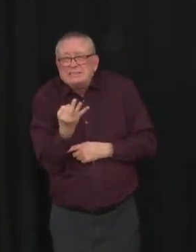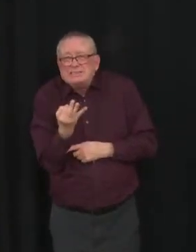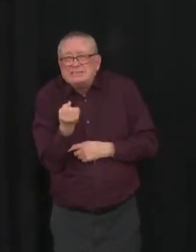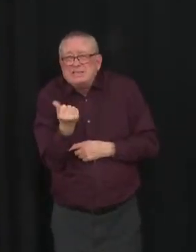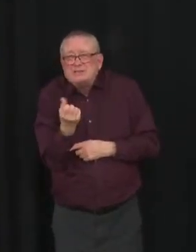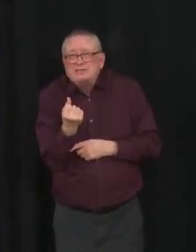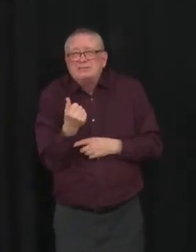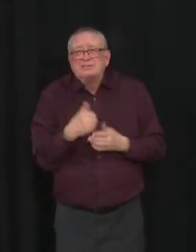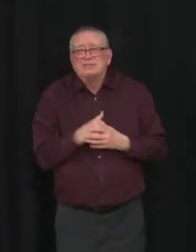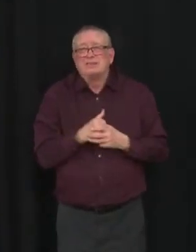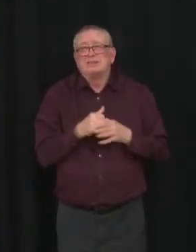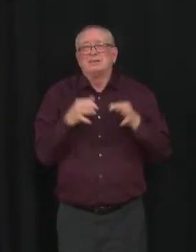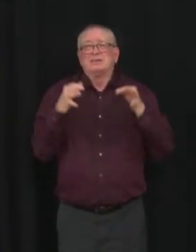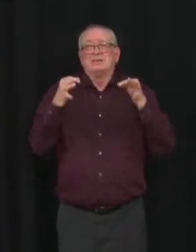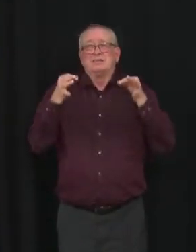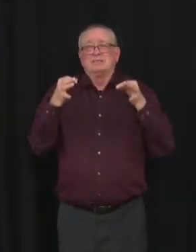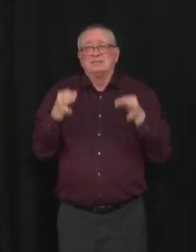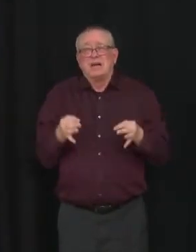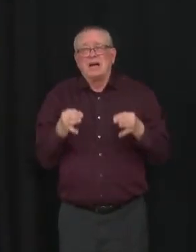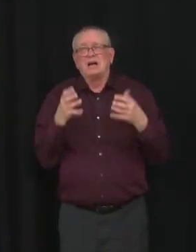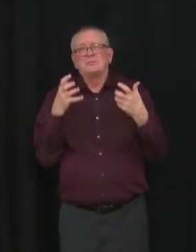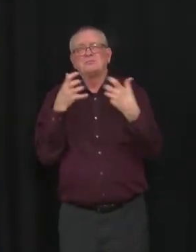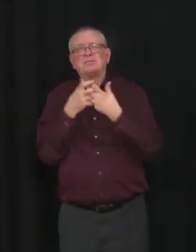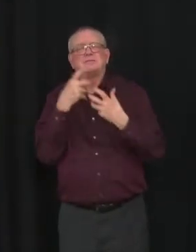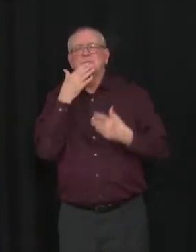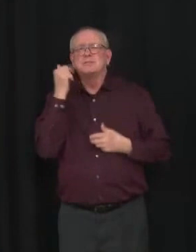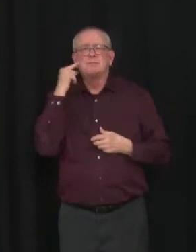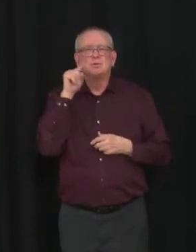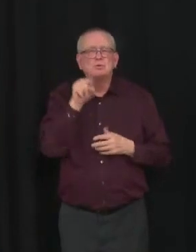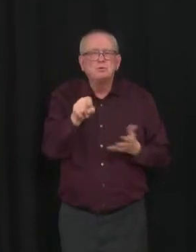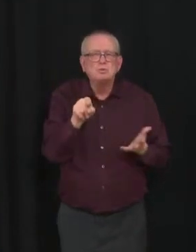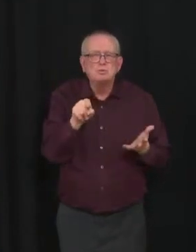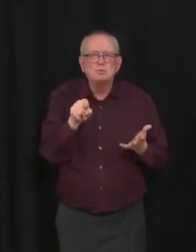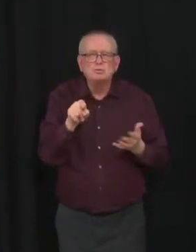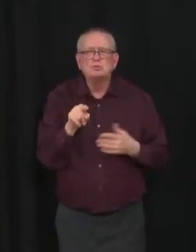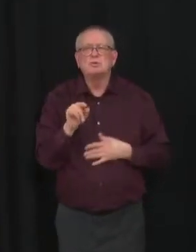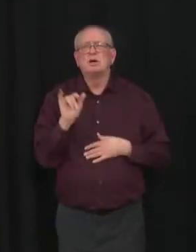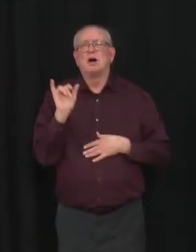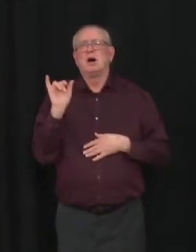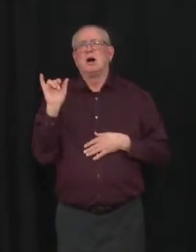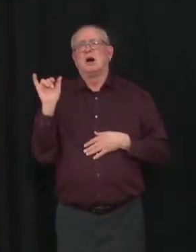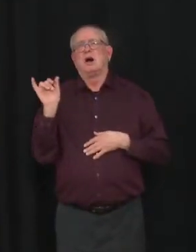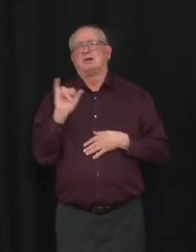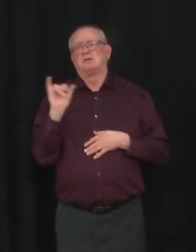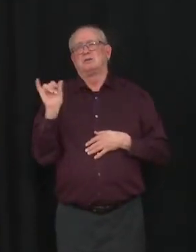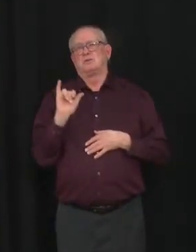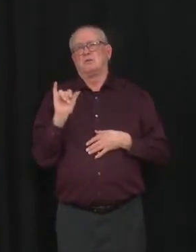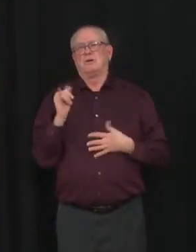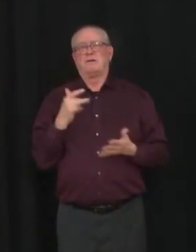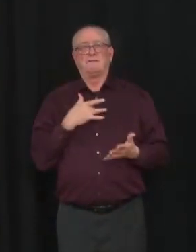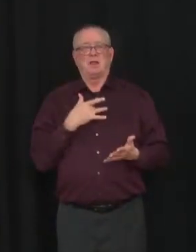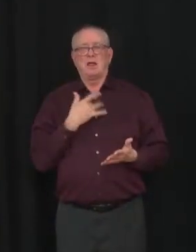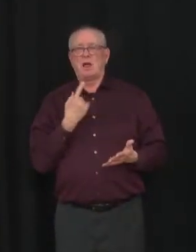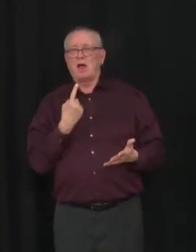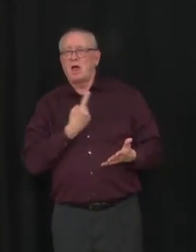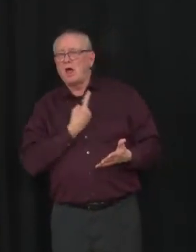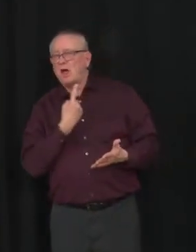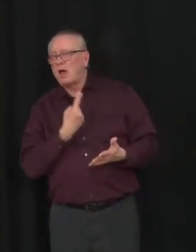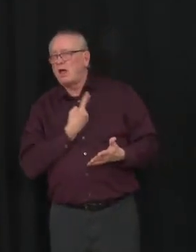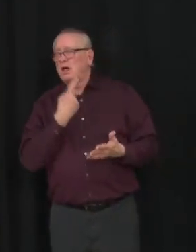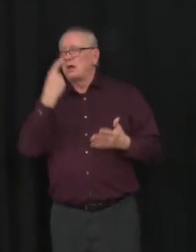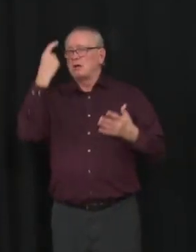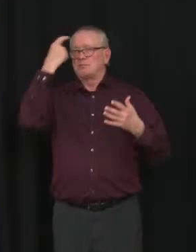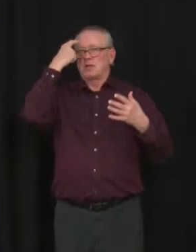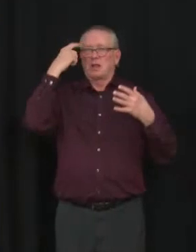decision that's best for them. Again, I want to reiterate that the mental health toll this has is excruciating, and that there may